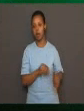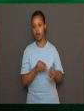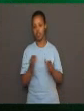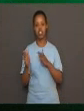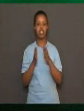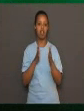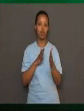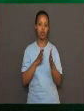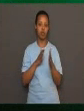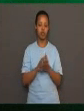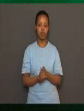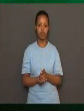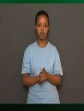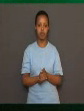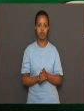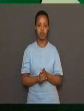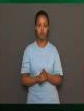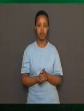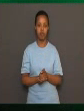Students, let's get ready.